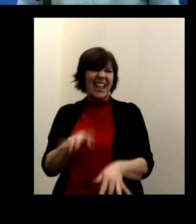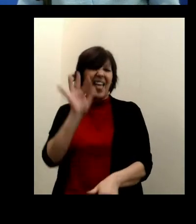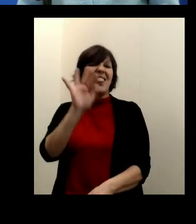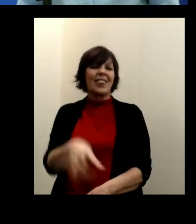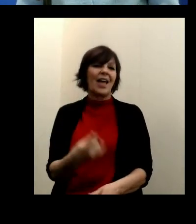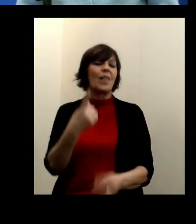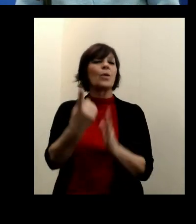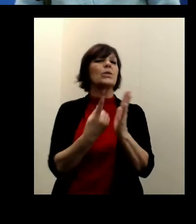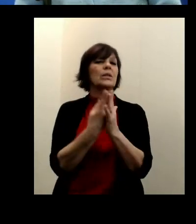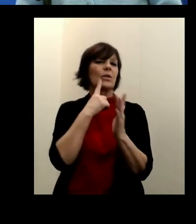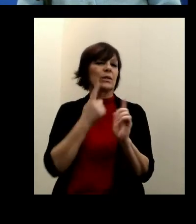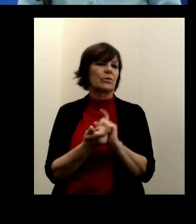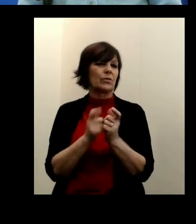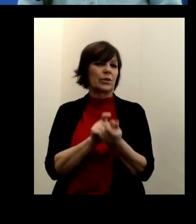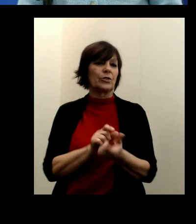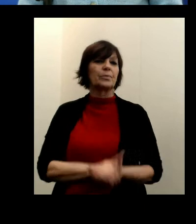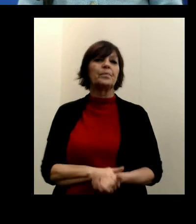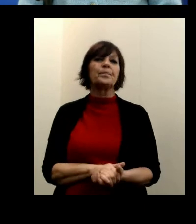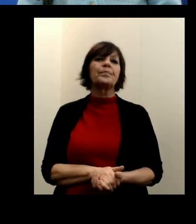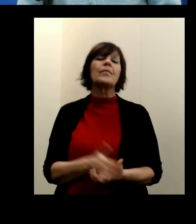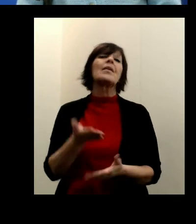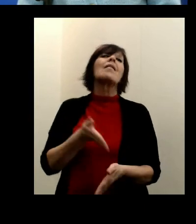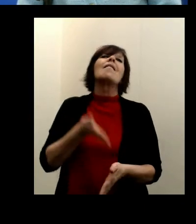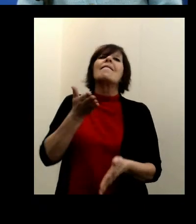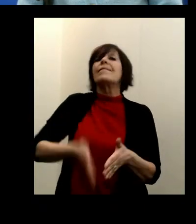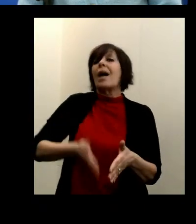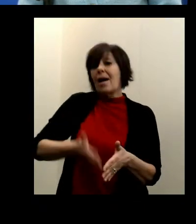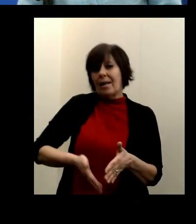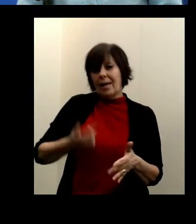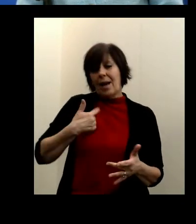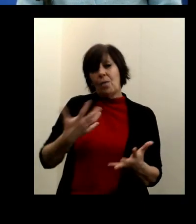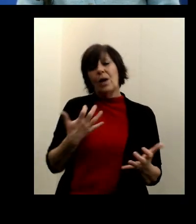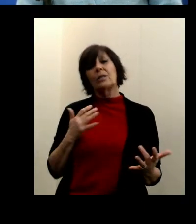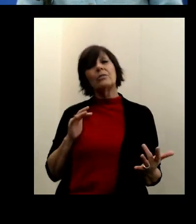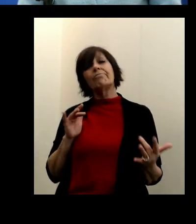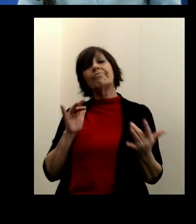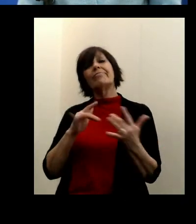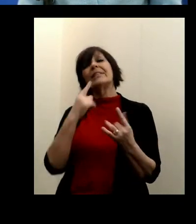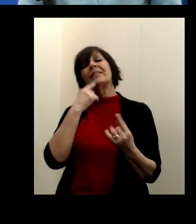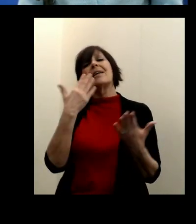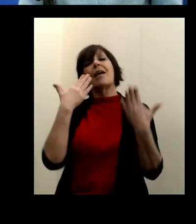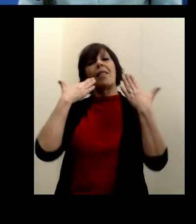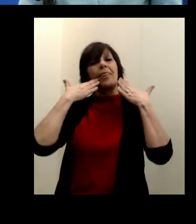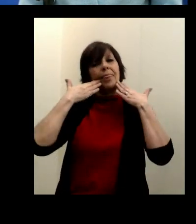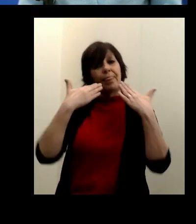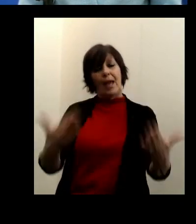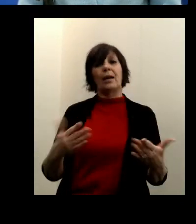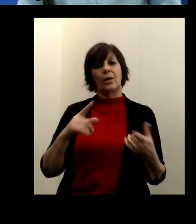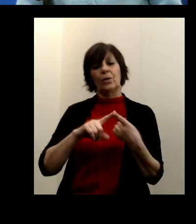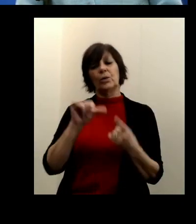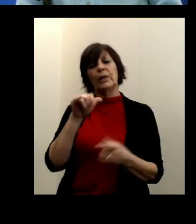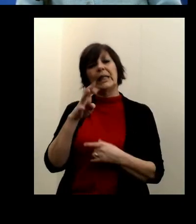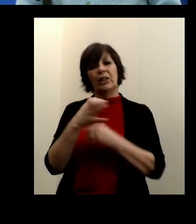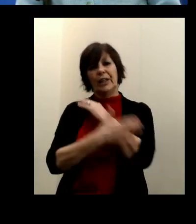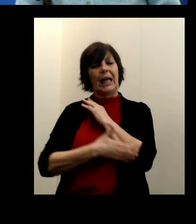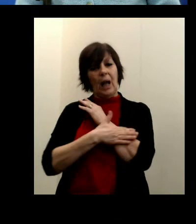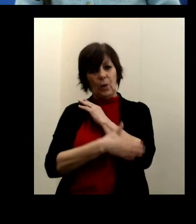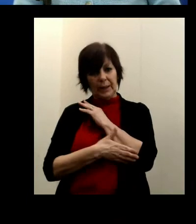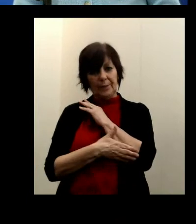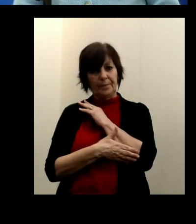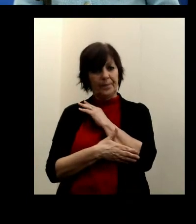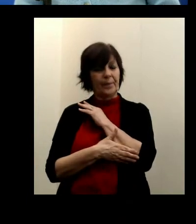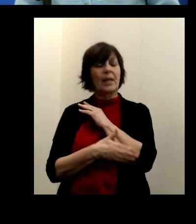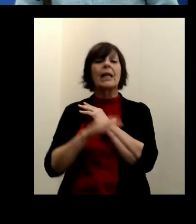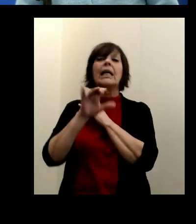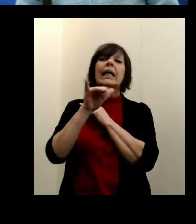are changing. So finally, I just want to reach out and say thank you to Erie County. For